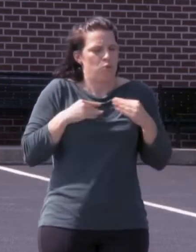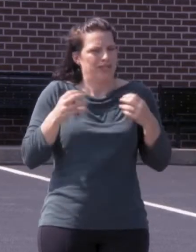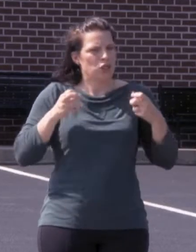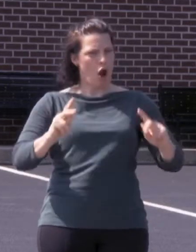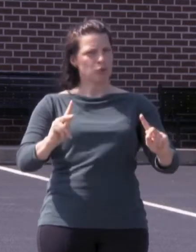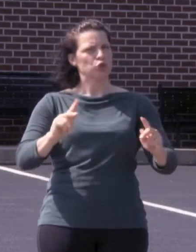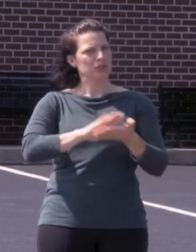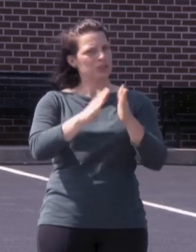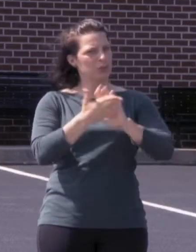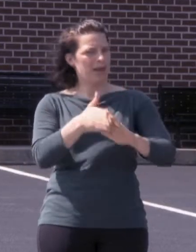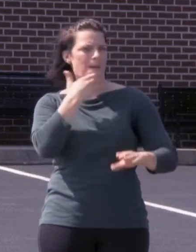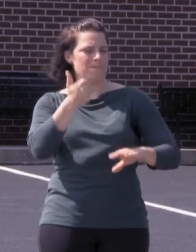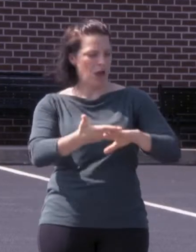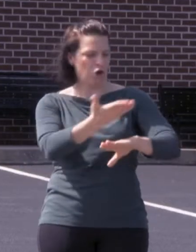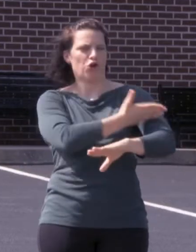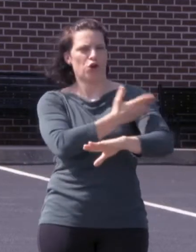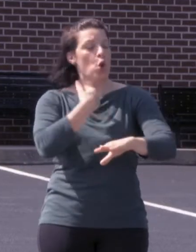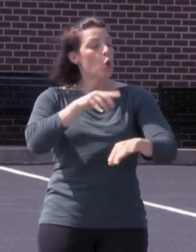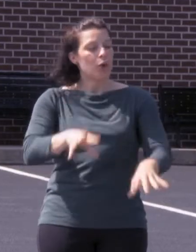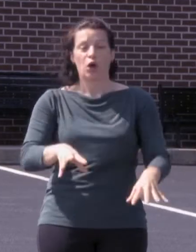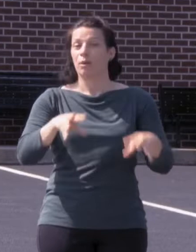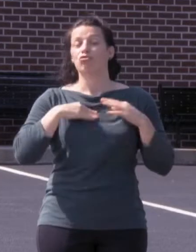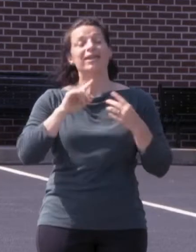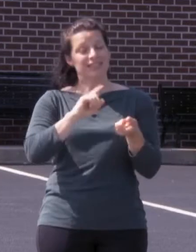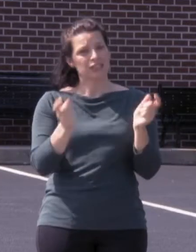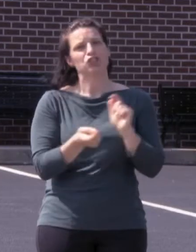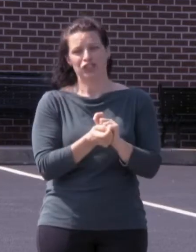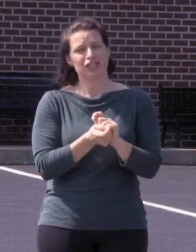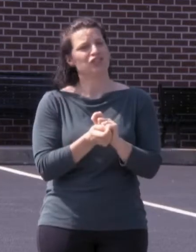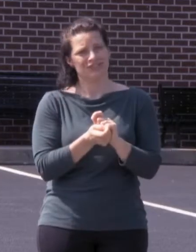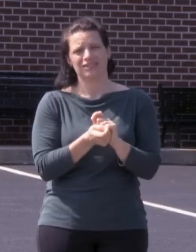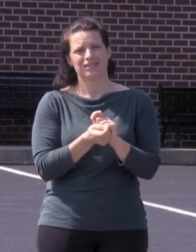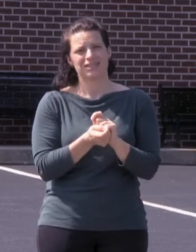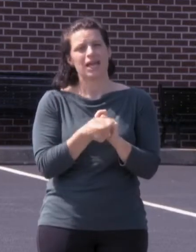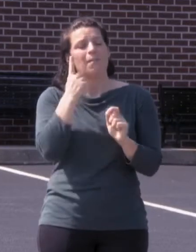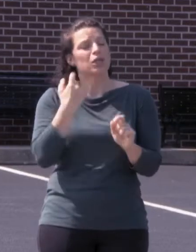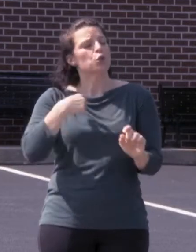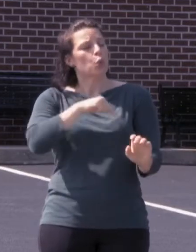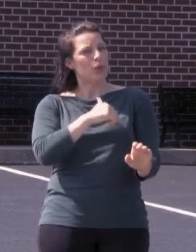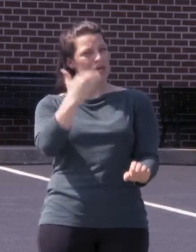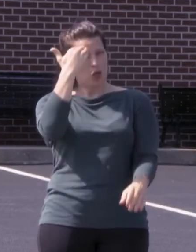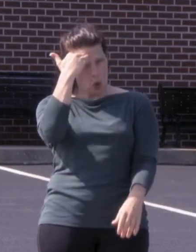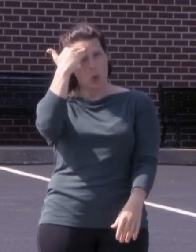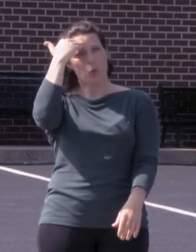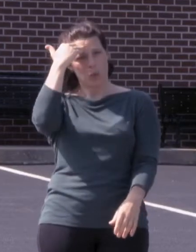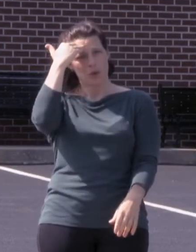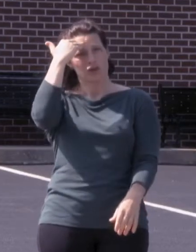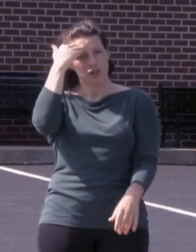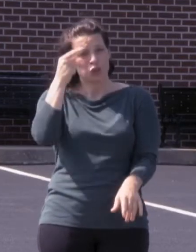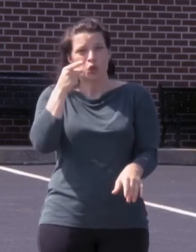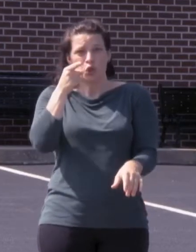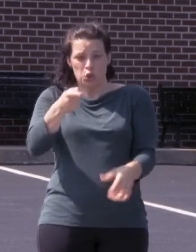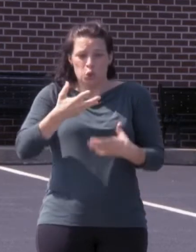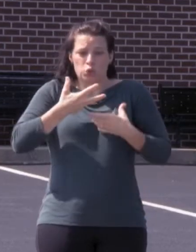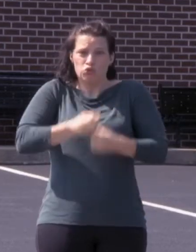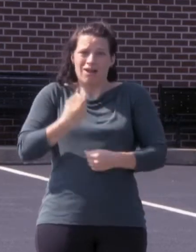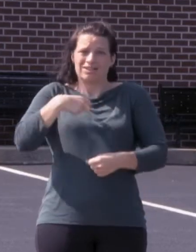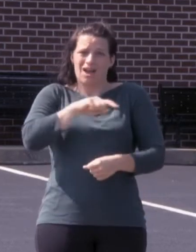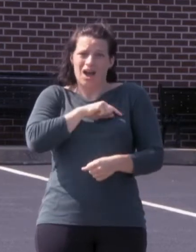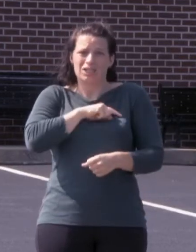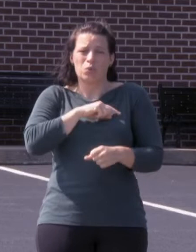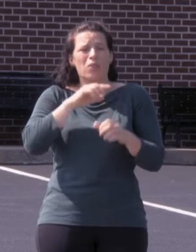opportunities to get better. We're embracing those changes because we know you entrust us with